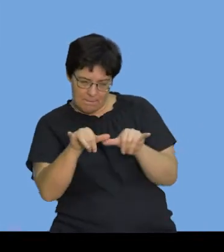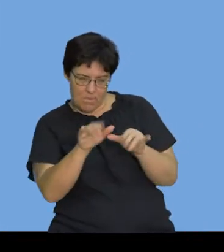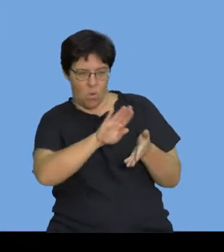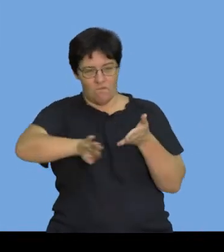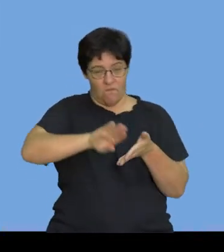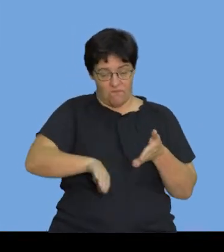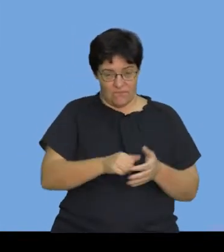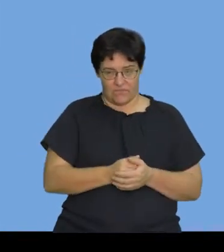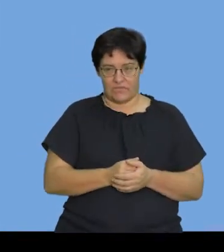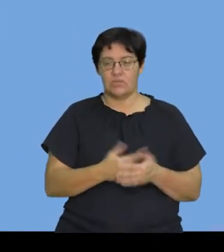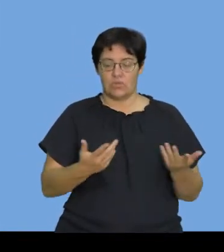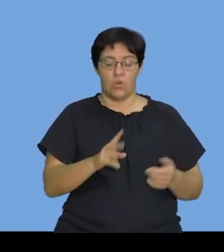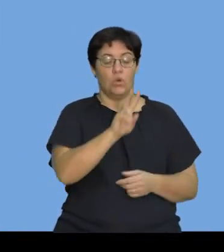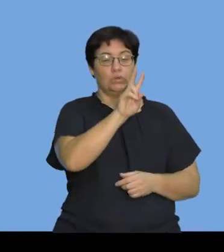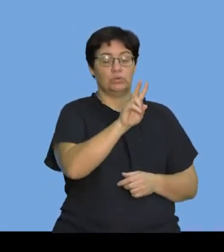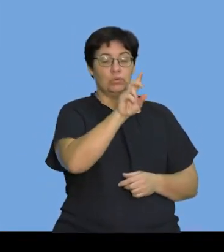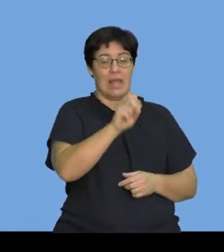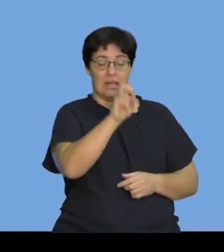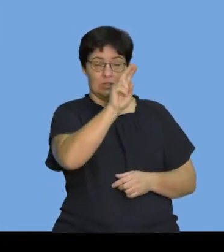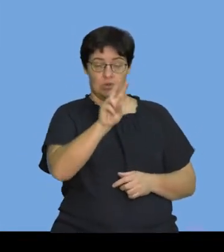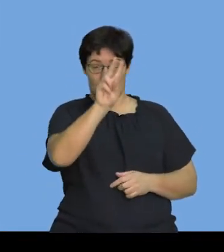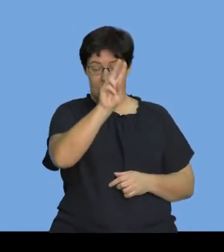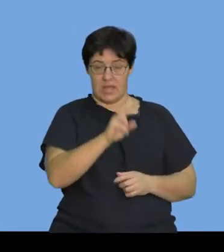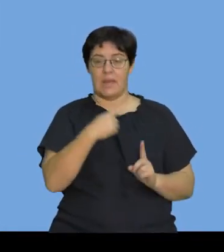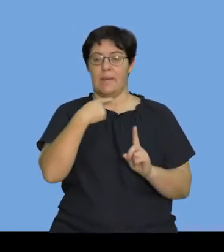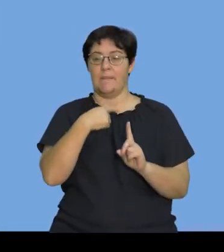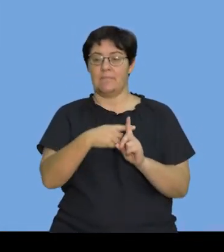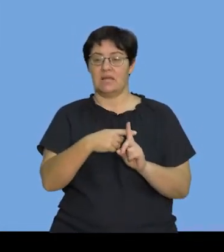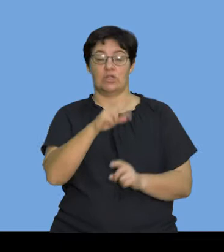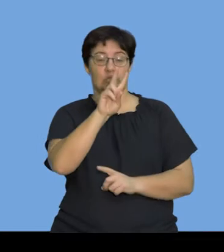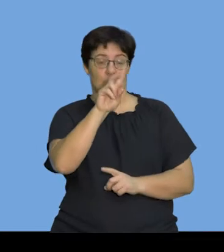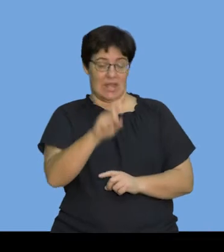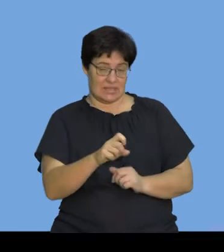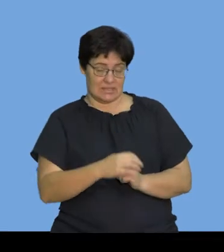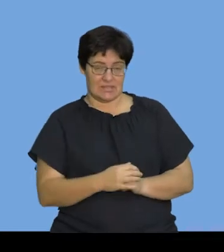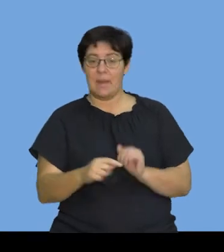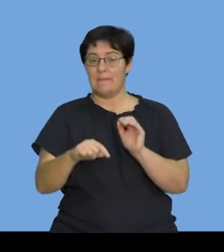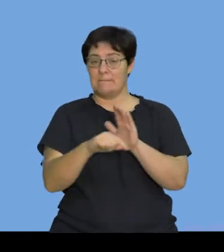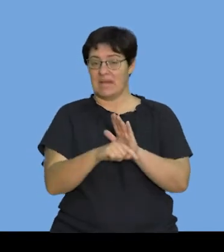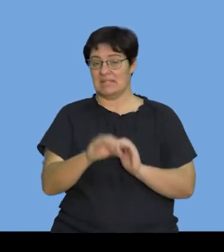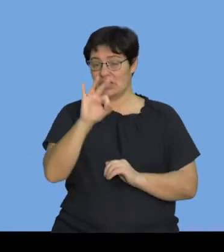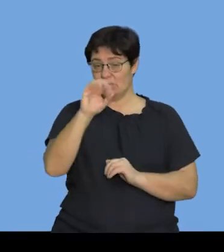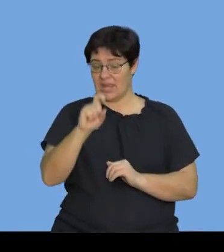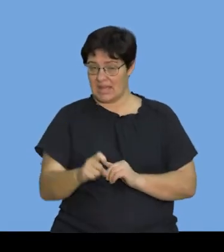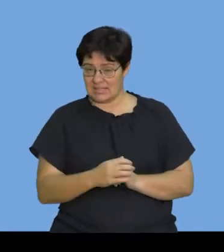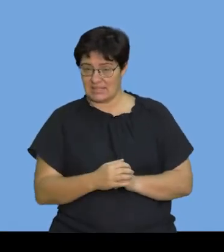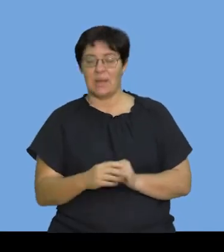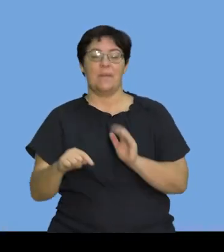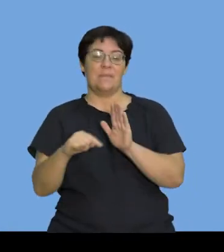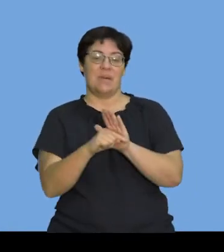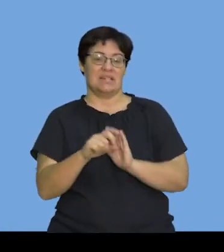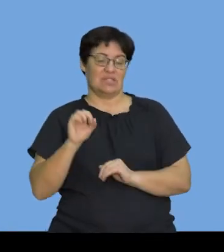it becomes 2x squared plus 2x minus 3x minus